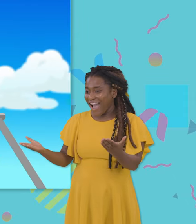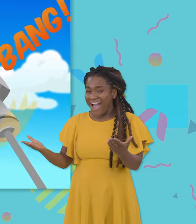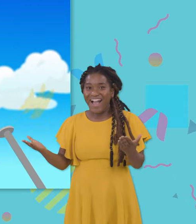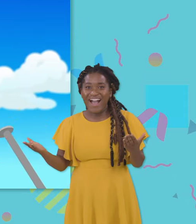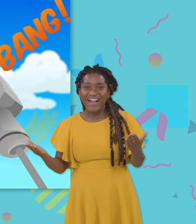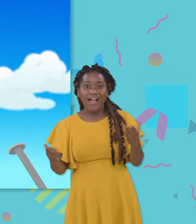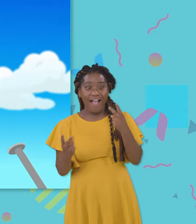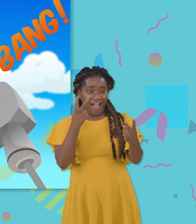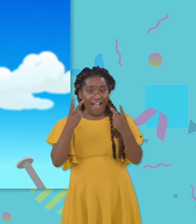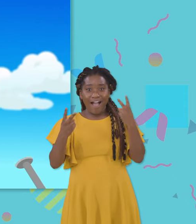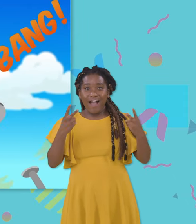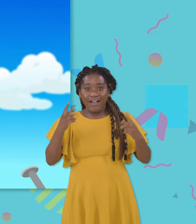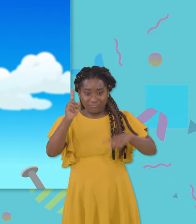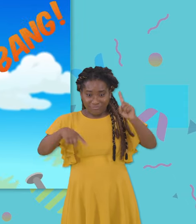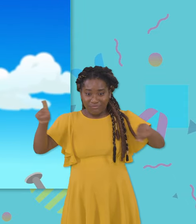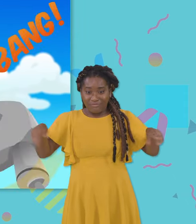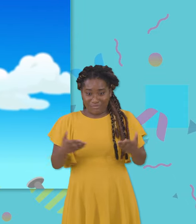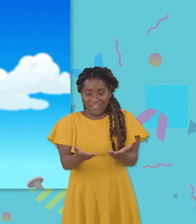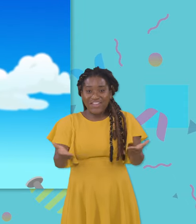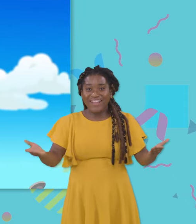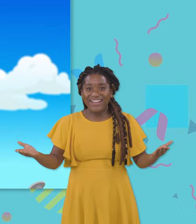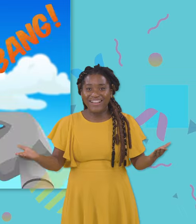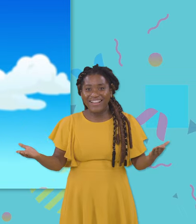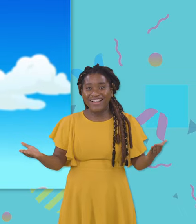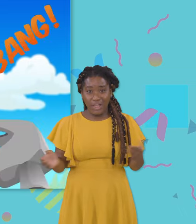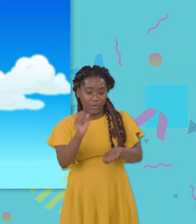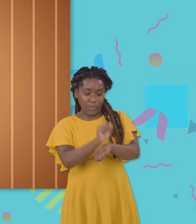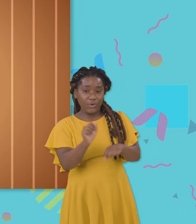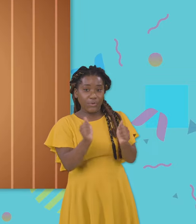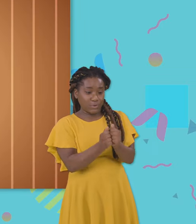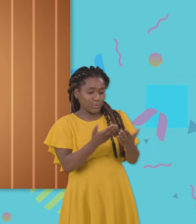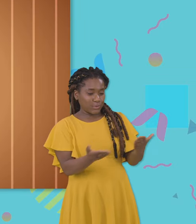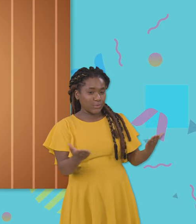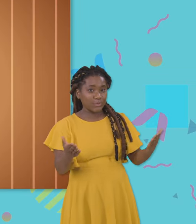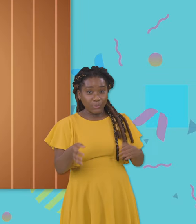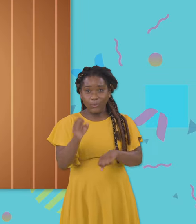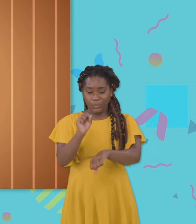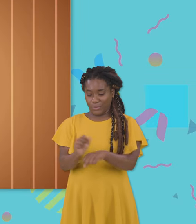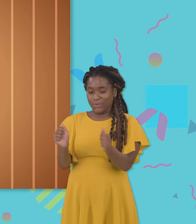working with tools, you hear all kinds of things. When you're